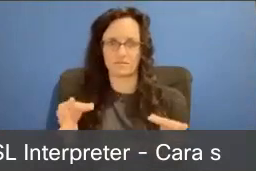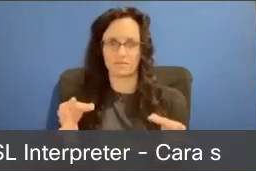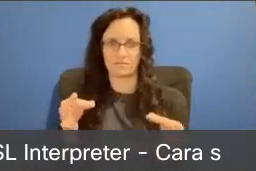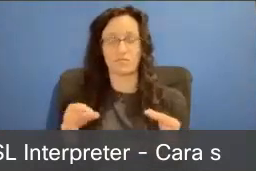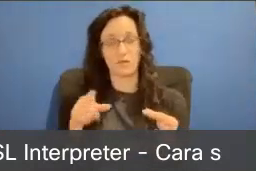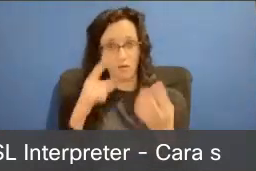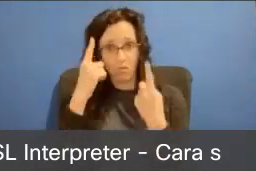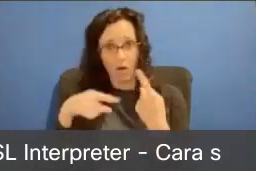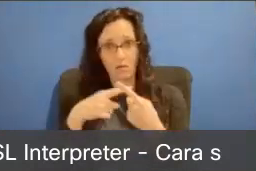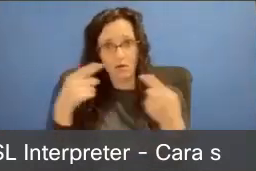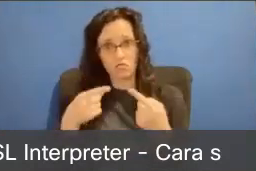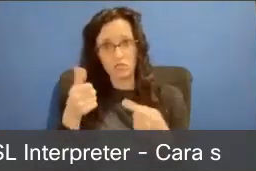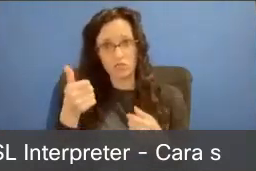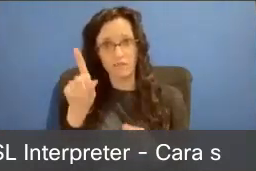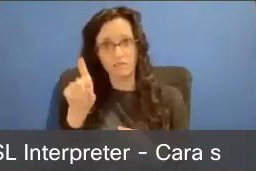thought about hurting yourself?